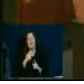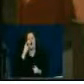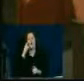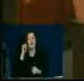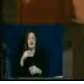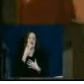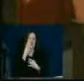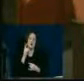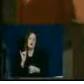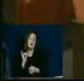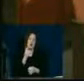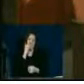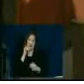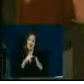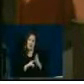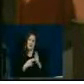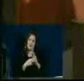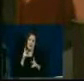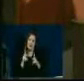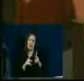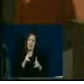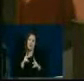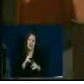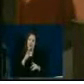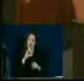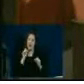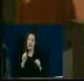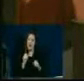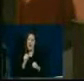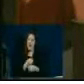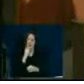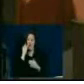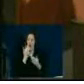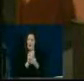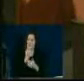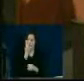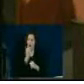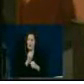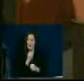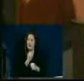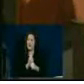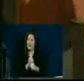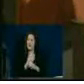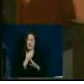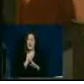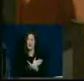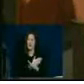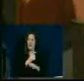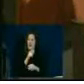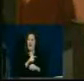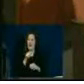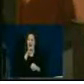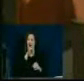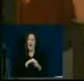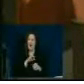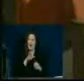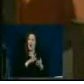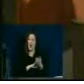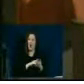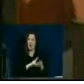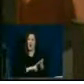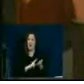that was interesting too, because that means people would have been in office for almost 2 years before they voted on a